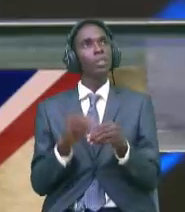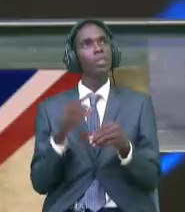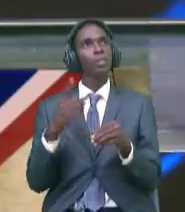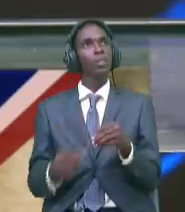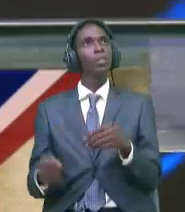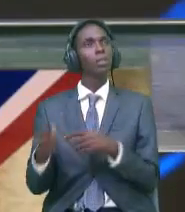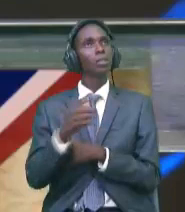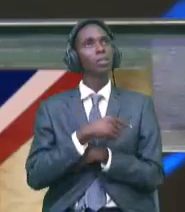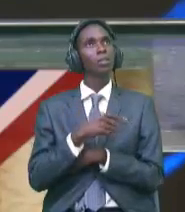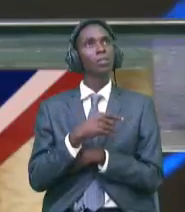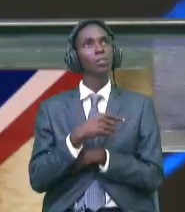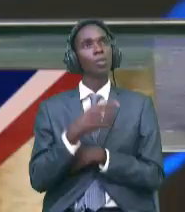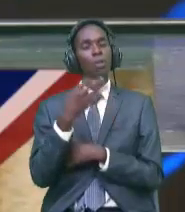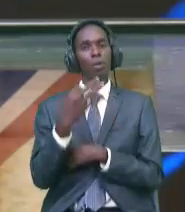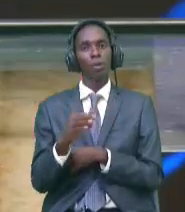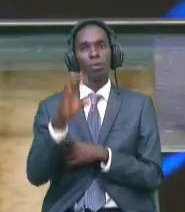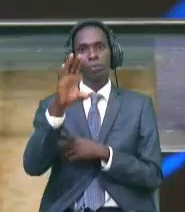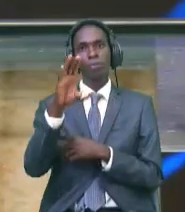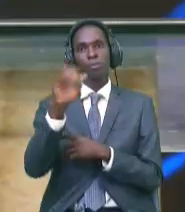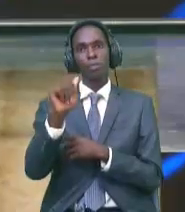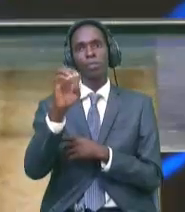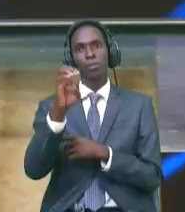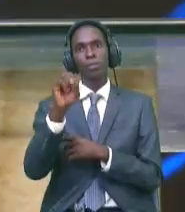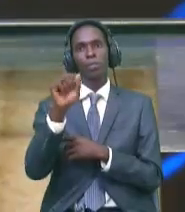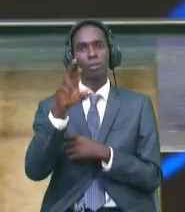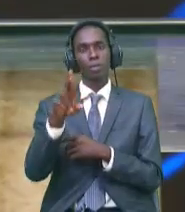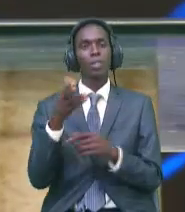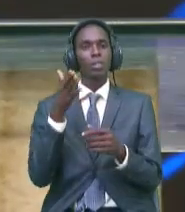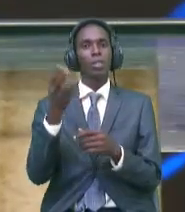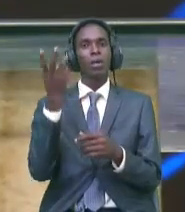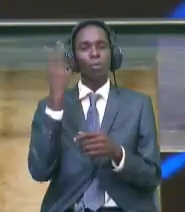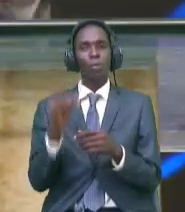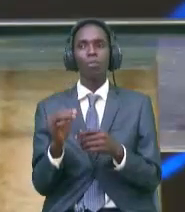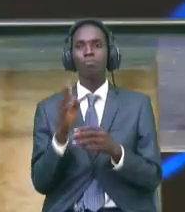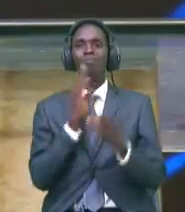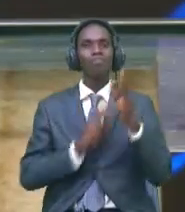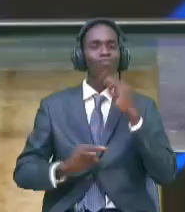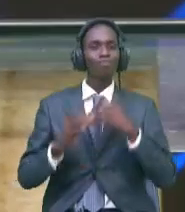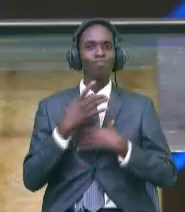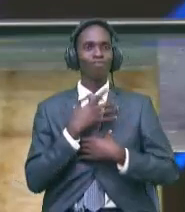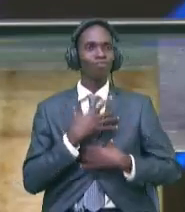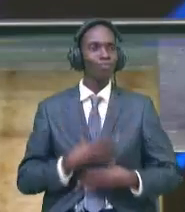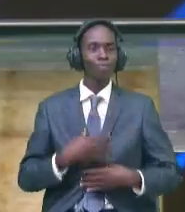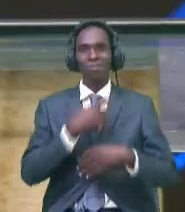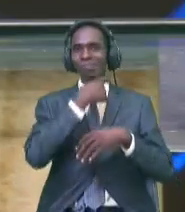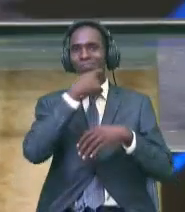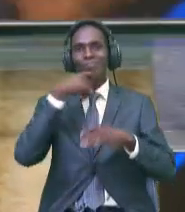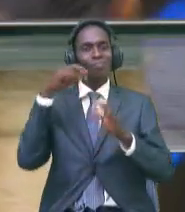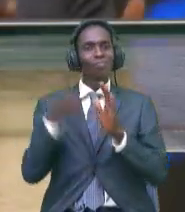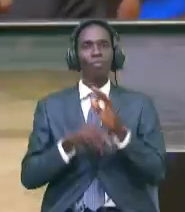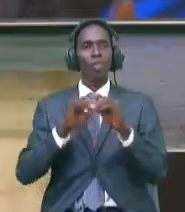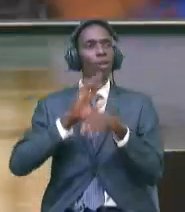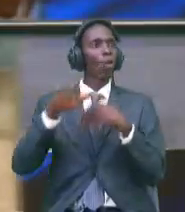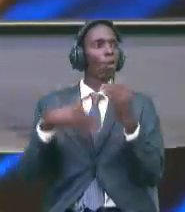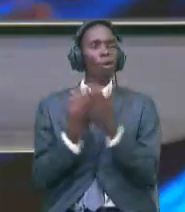of Claudius Caesar. There was scarcity, there was famine in all the world, and it affected